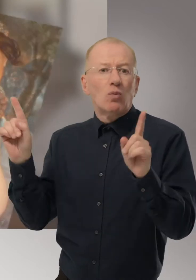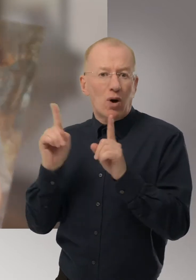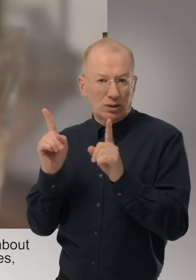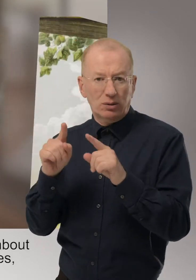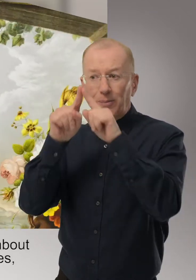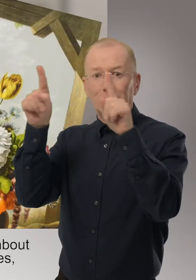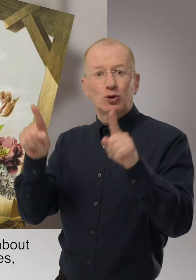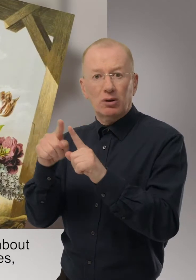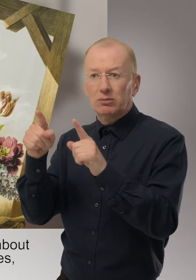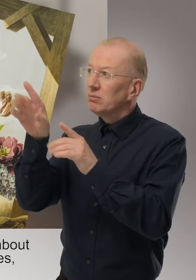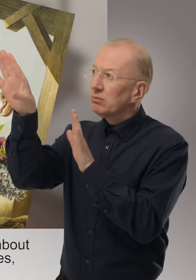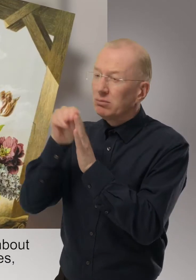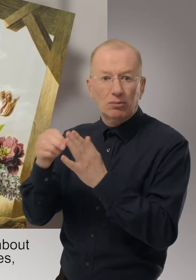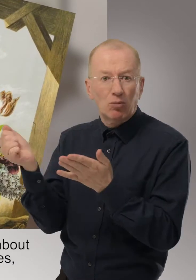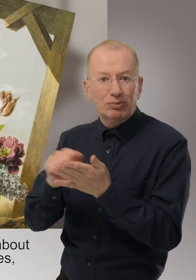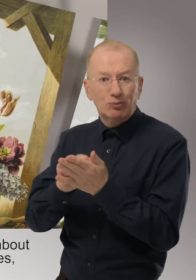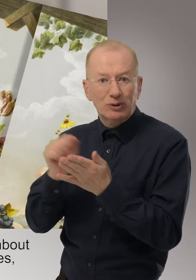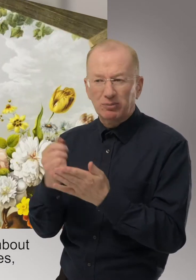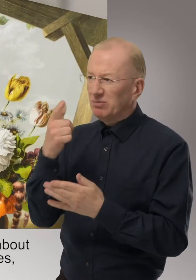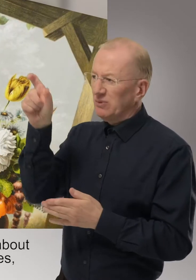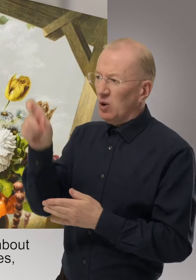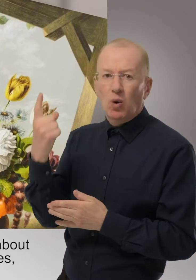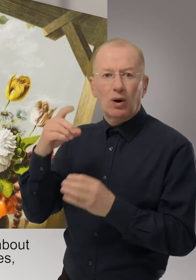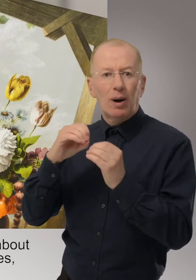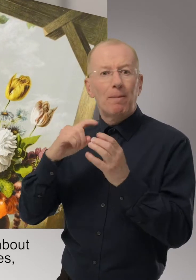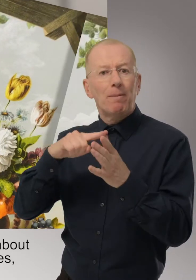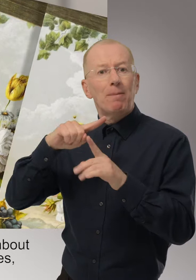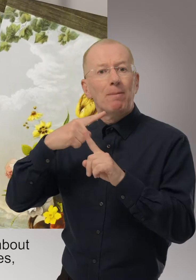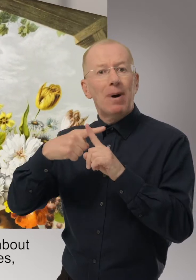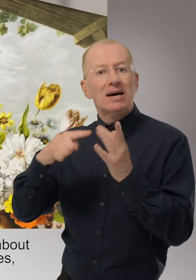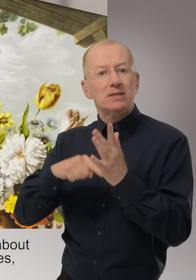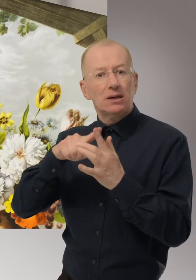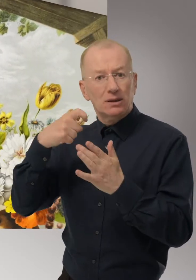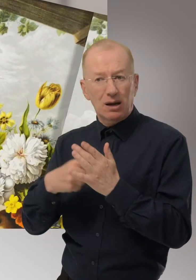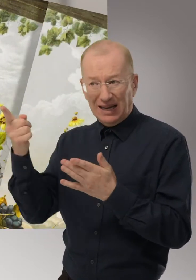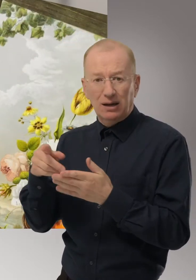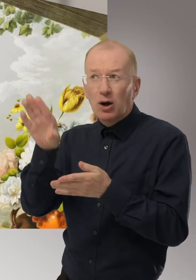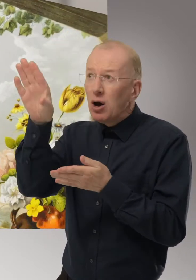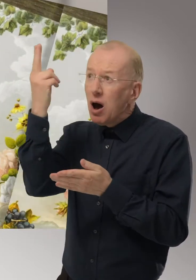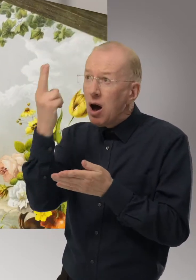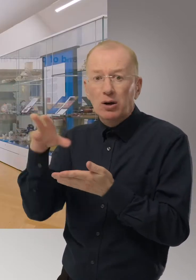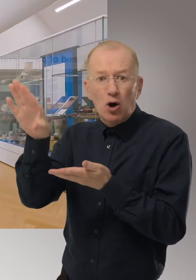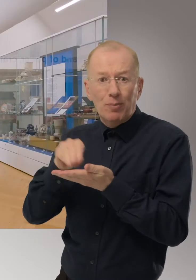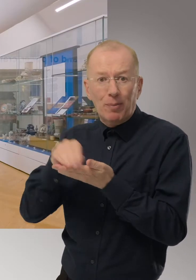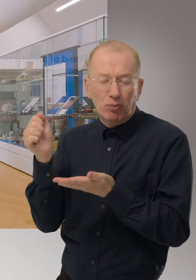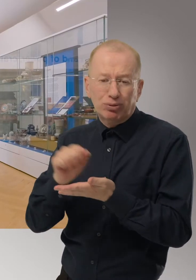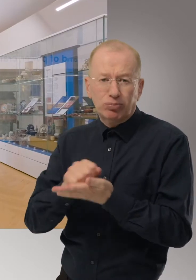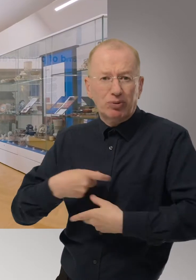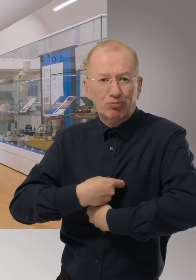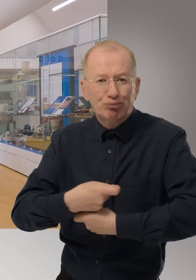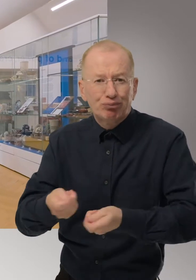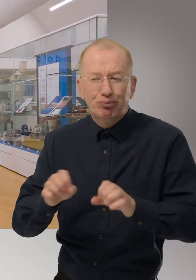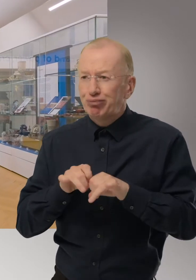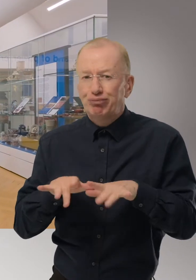by Baxter, whose new printing process brought about quality art reproduced for the masses, while son Walter's passion